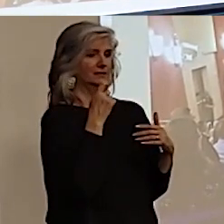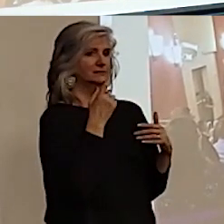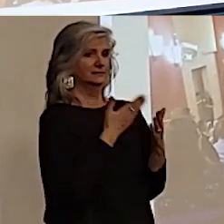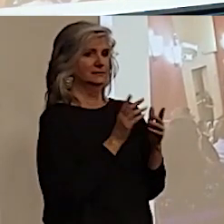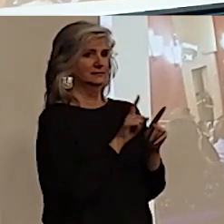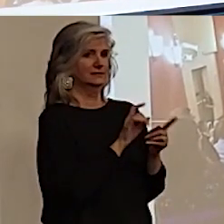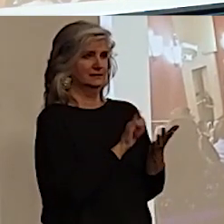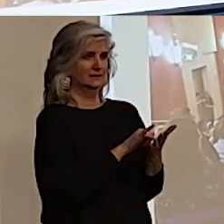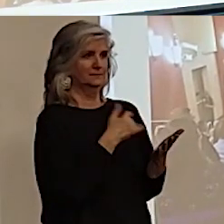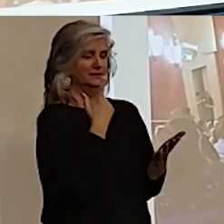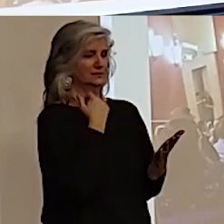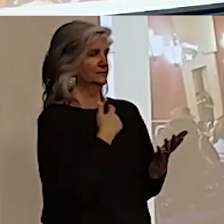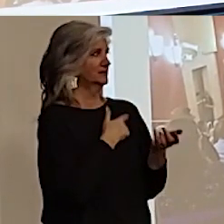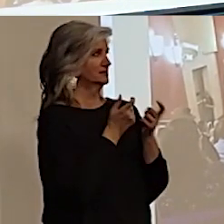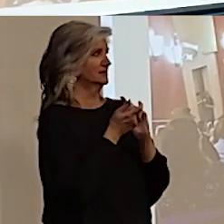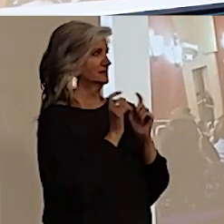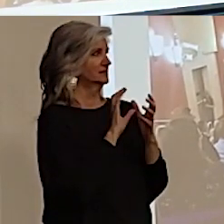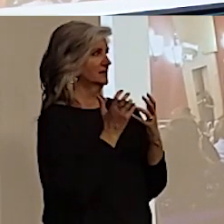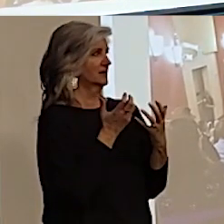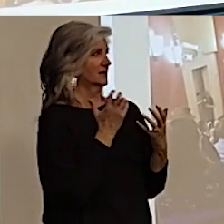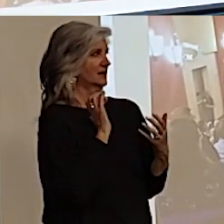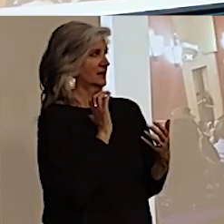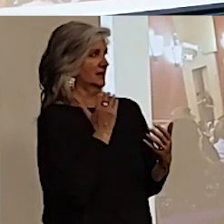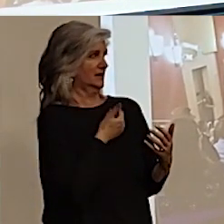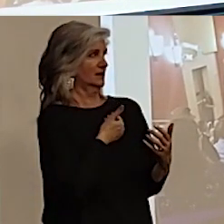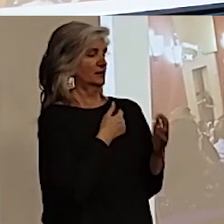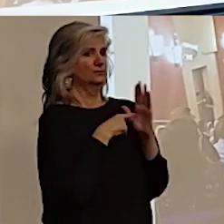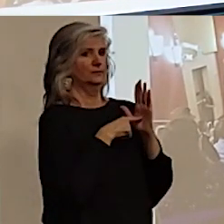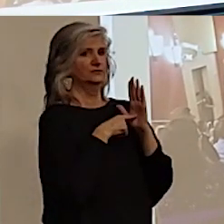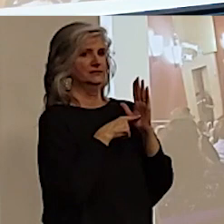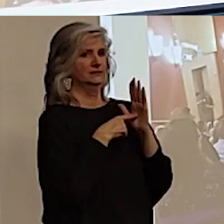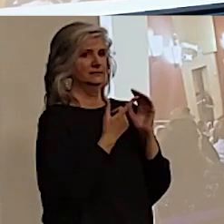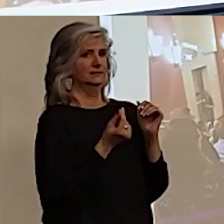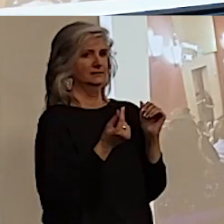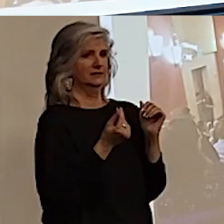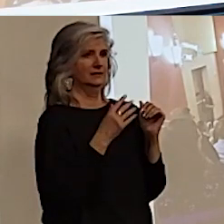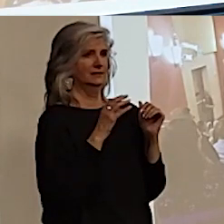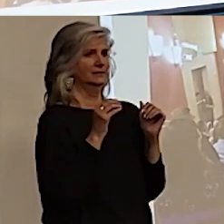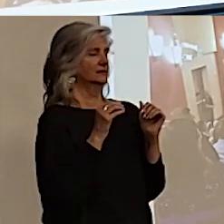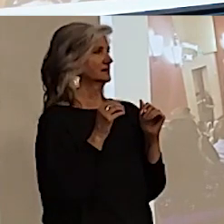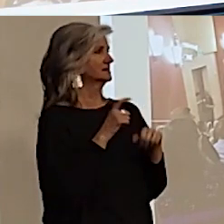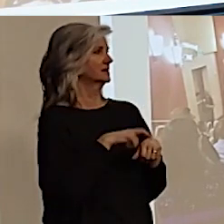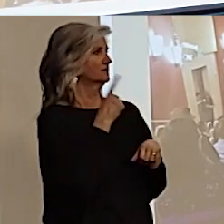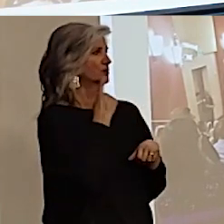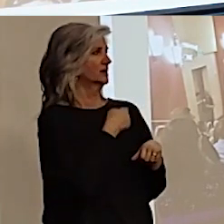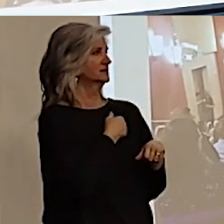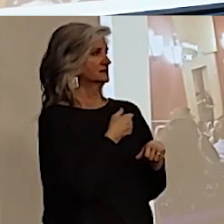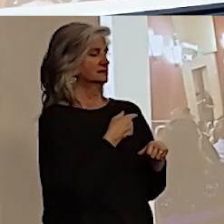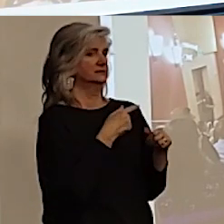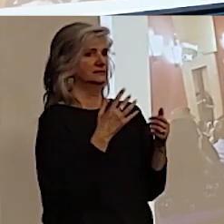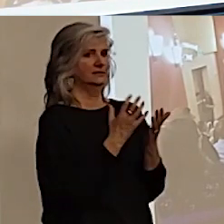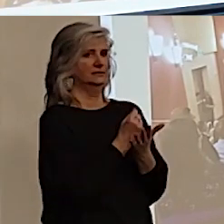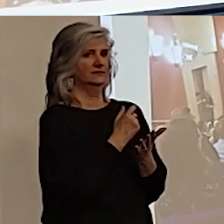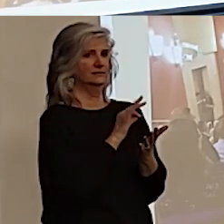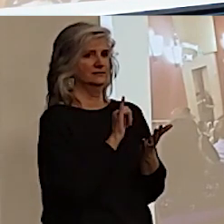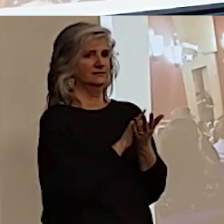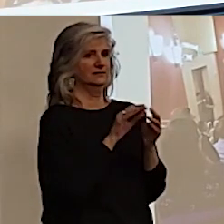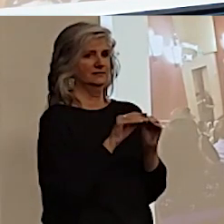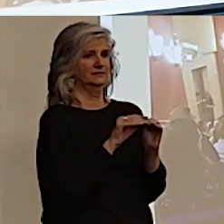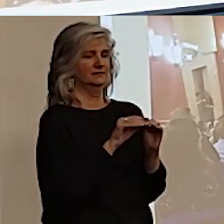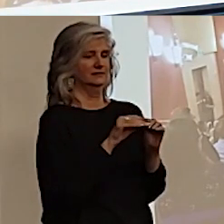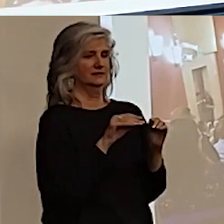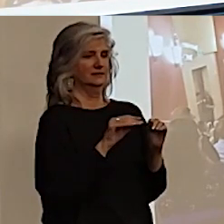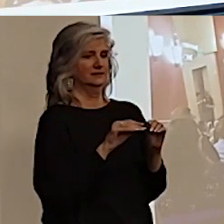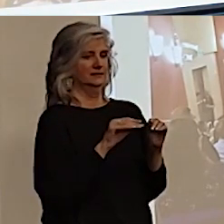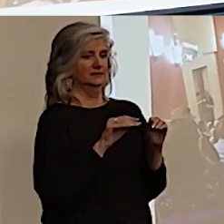this, we've changed our representation a little bit, and it's time for us to take advantage of that and try to spread it up the